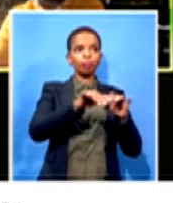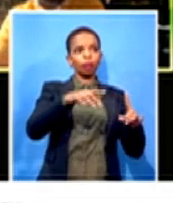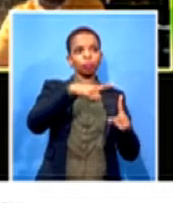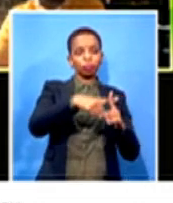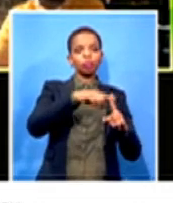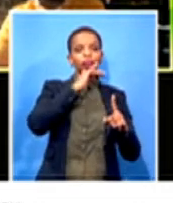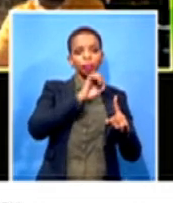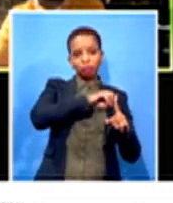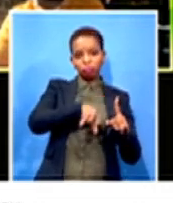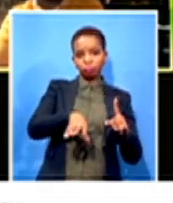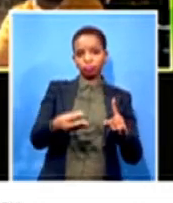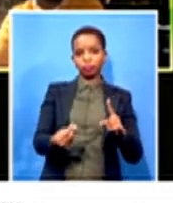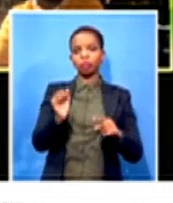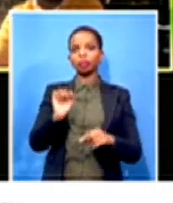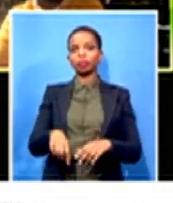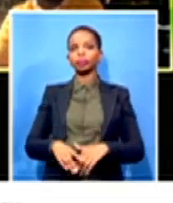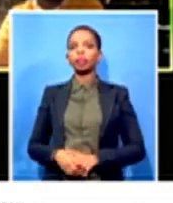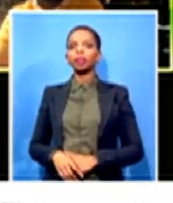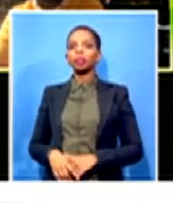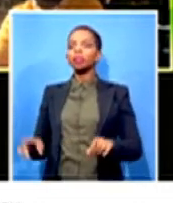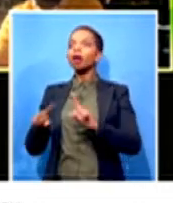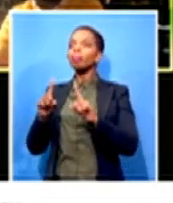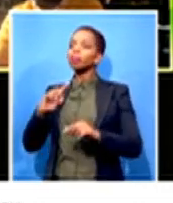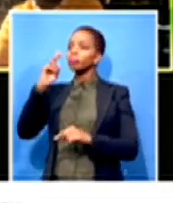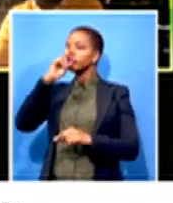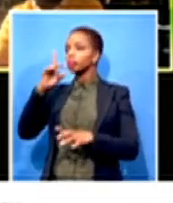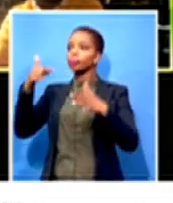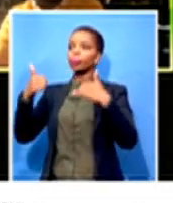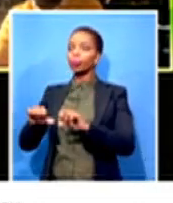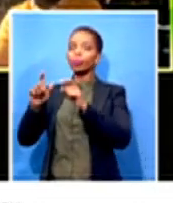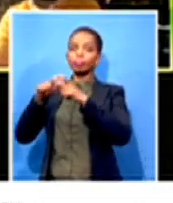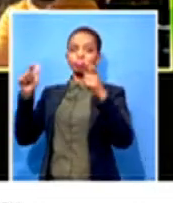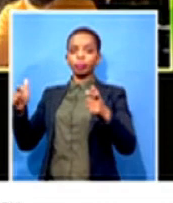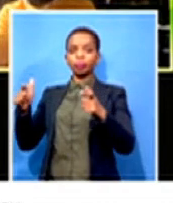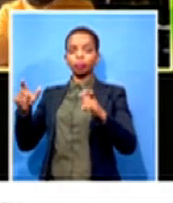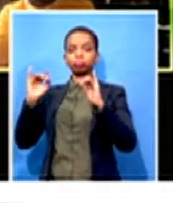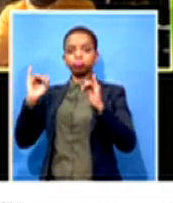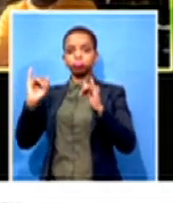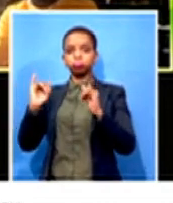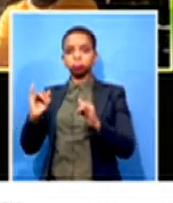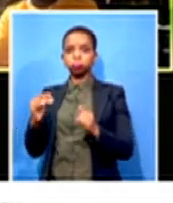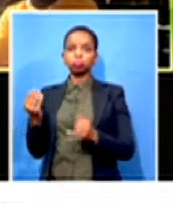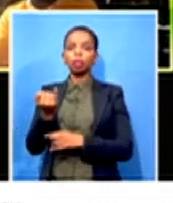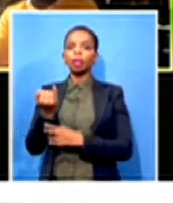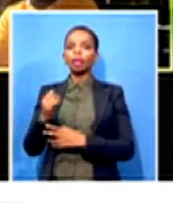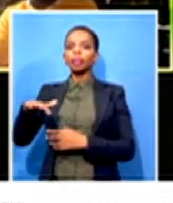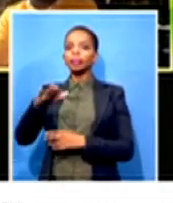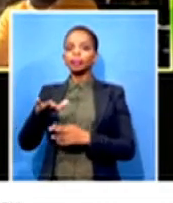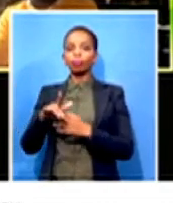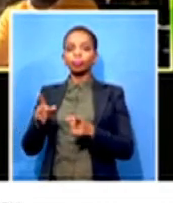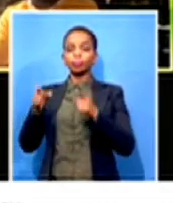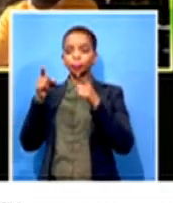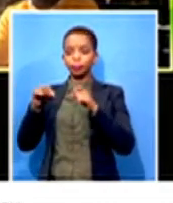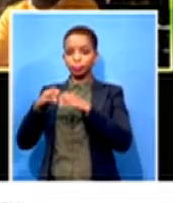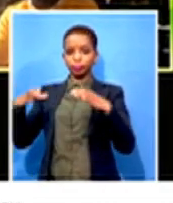haven't seen big outbreaks linked to those schools, like in Sweden, for example. So the last question, Prof. Motshekga, I think you had a graph in